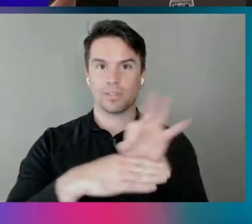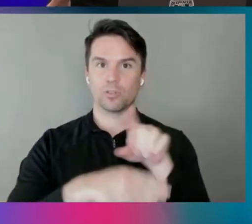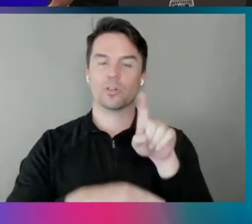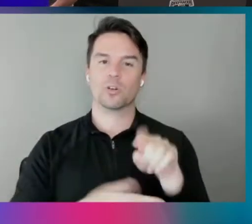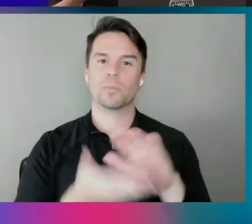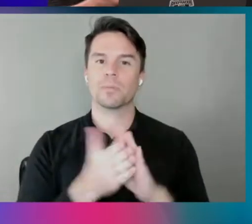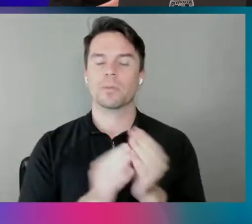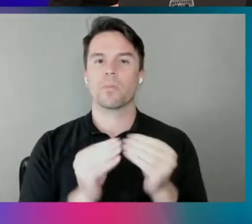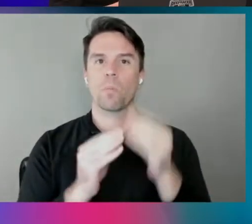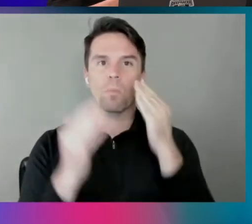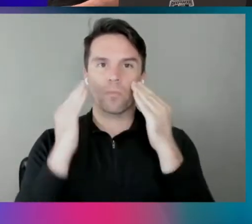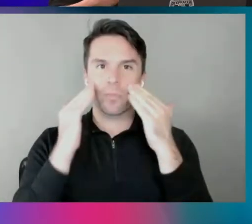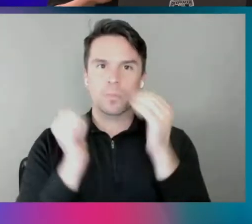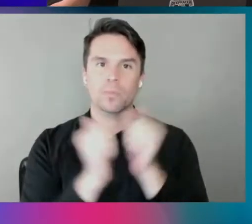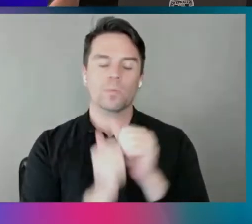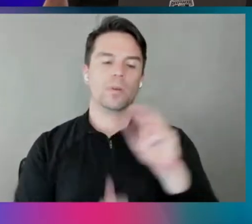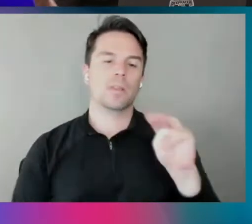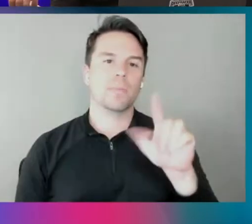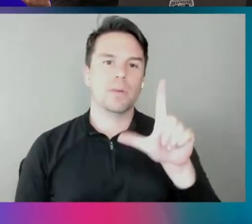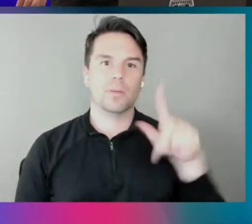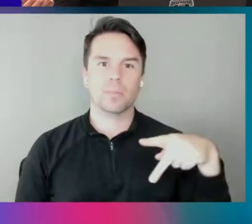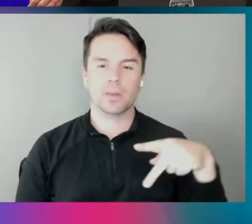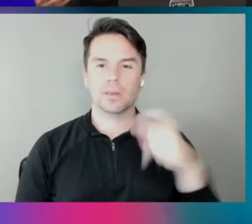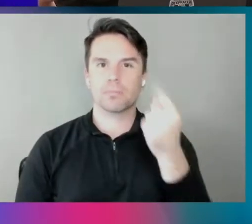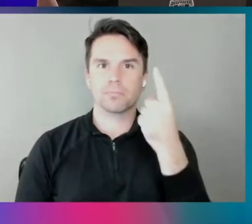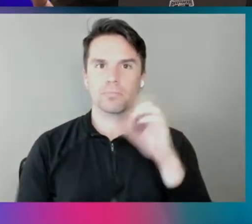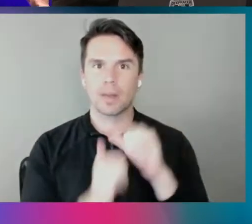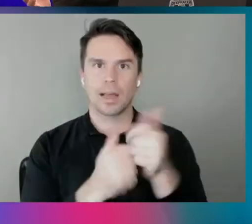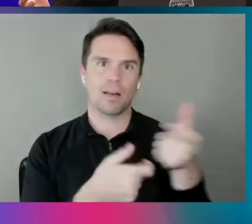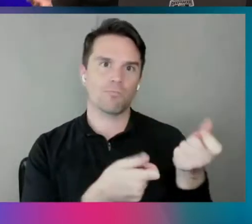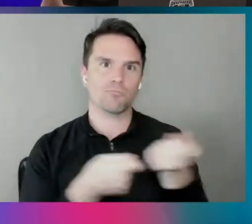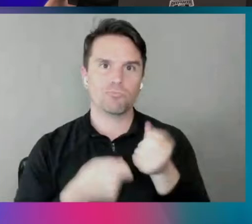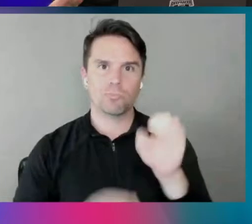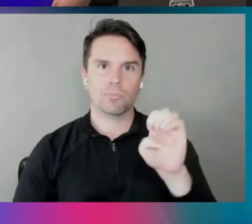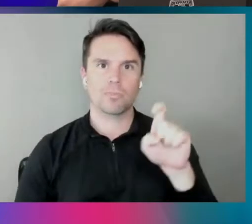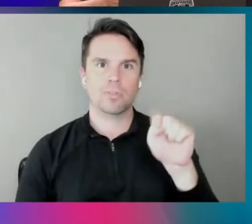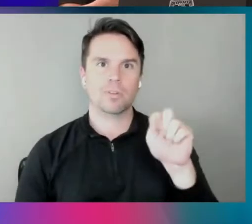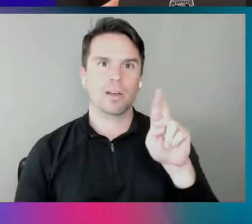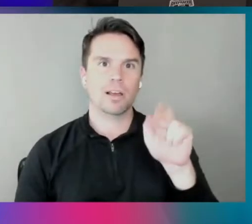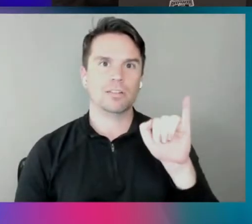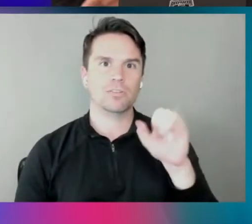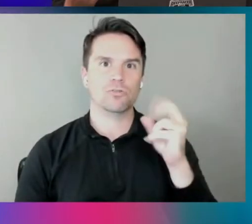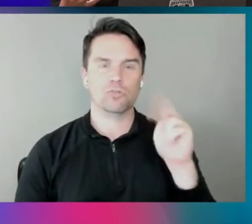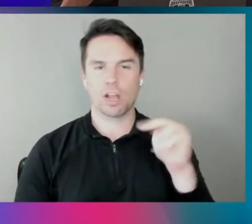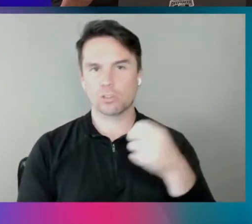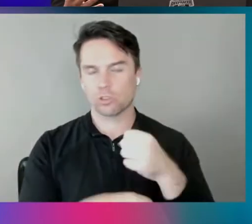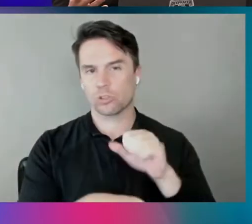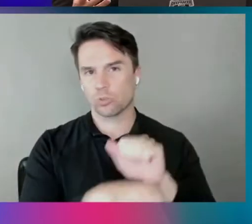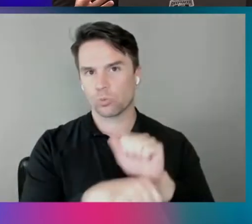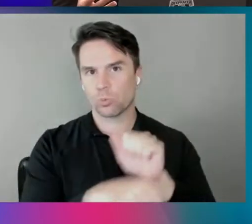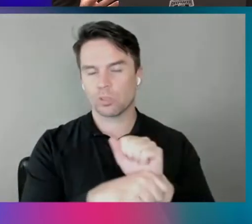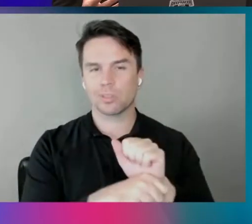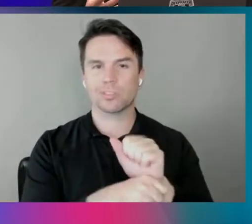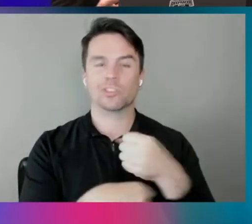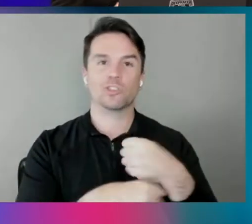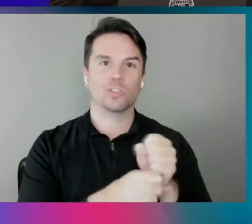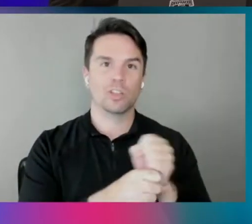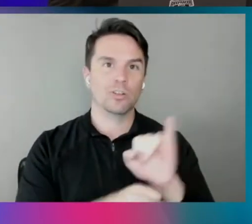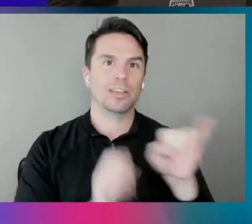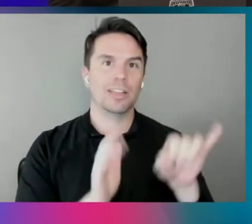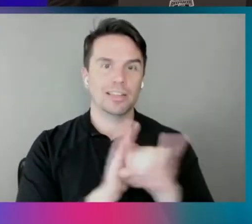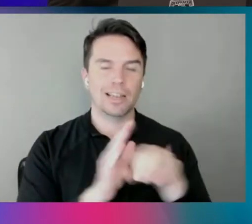works, and generate those entities and then put that into the item metadata. It was a heavy lift for